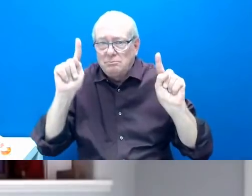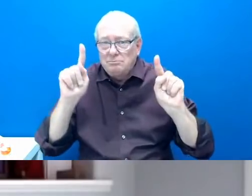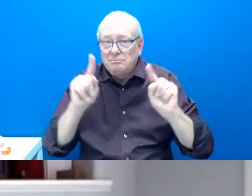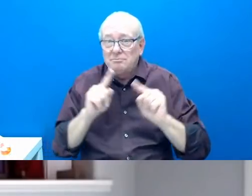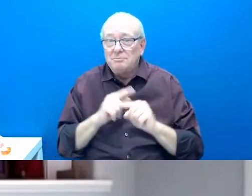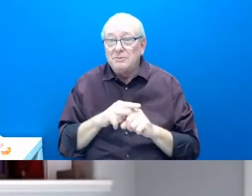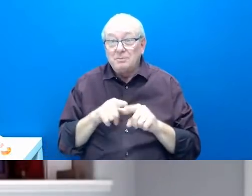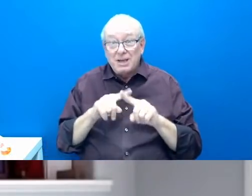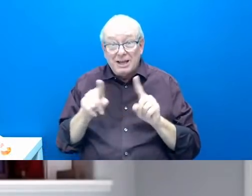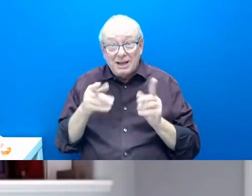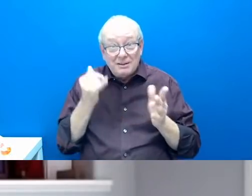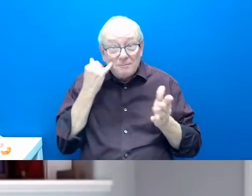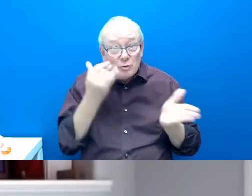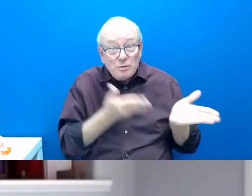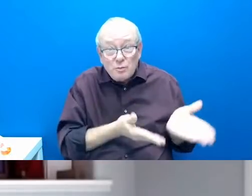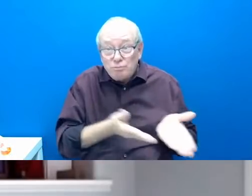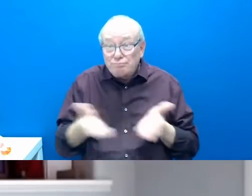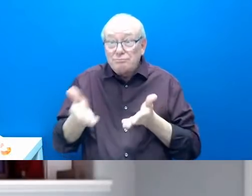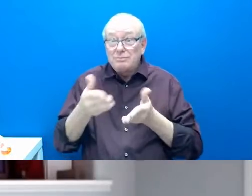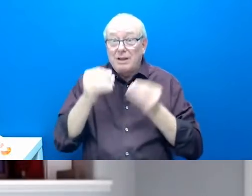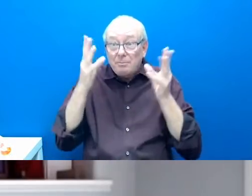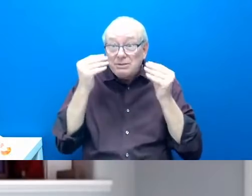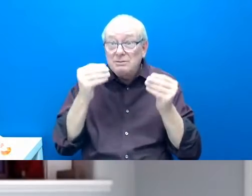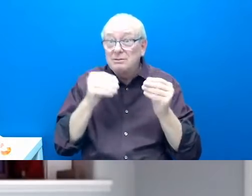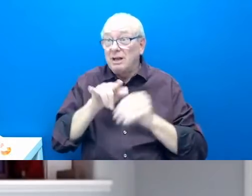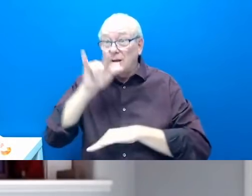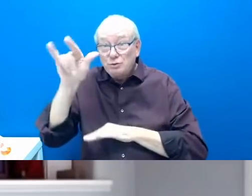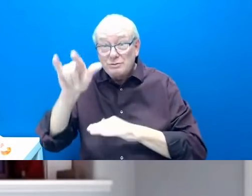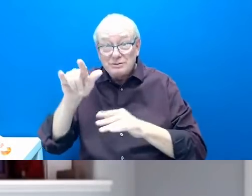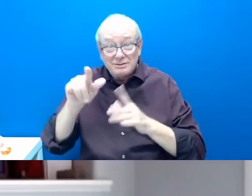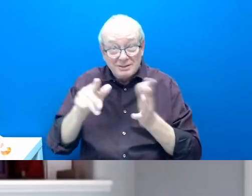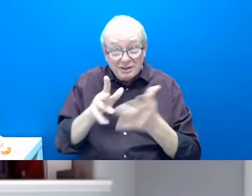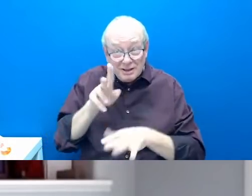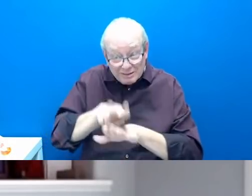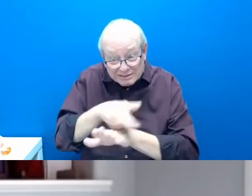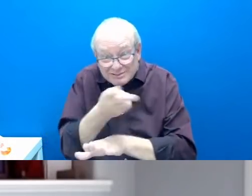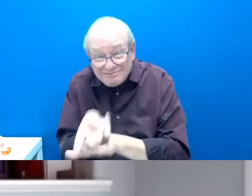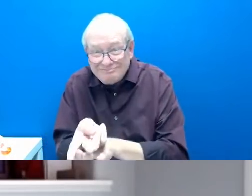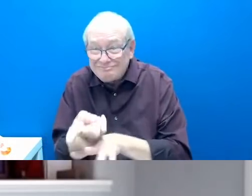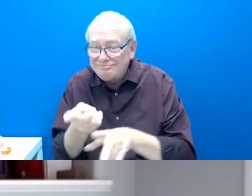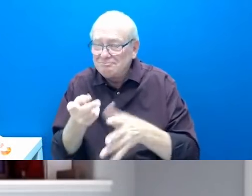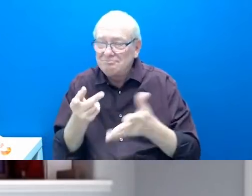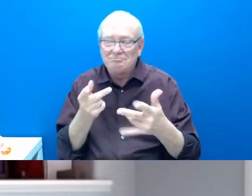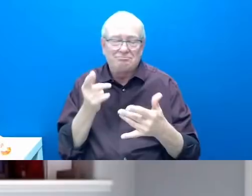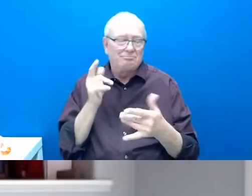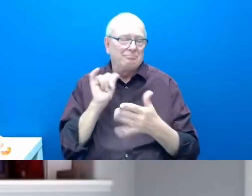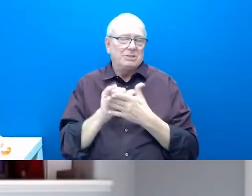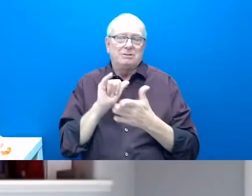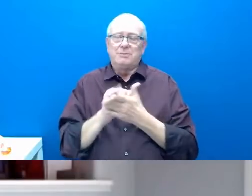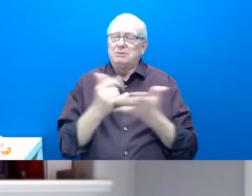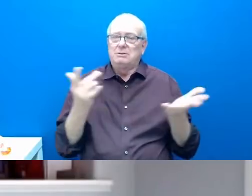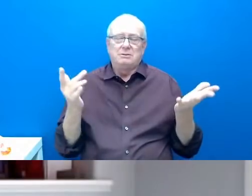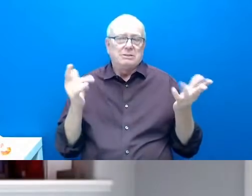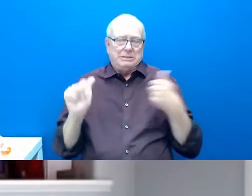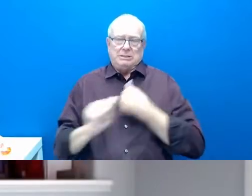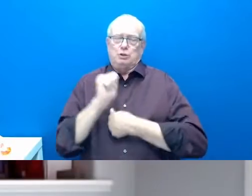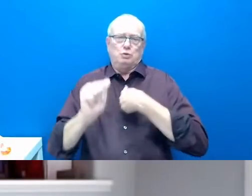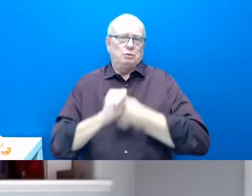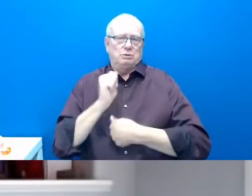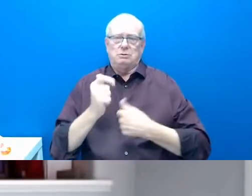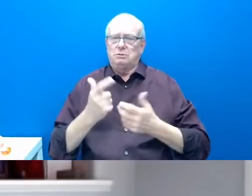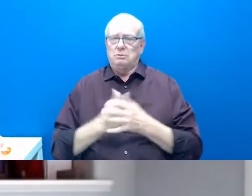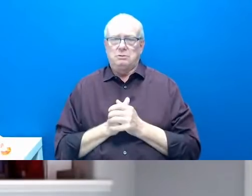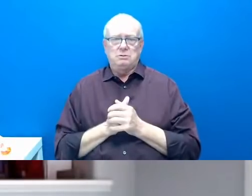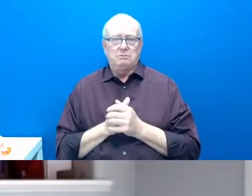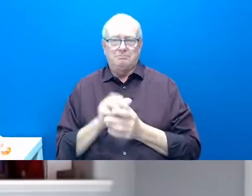in transport, and it's perilous. It's dangerous to do in transport, so it's not done because simply, it would